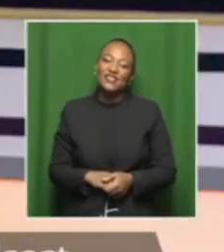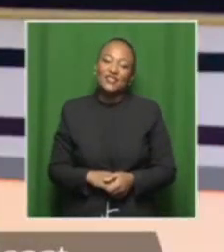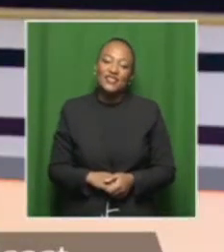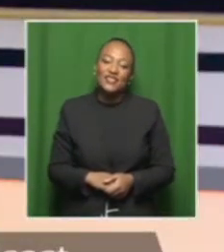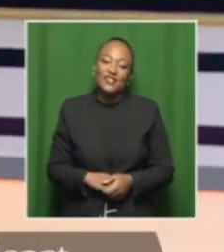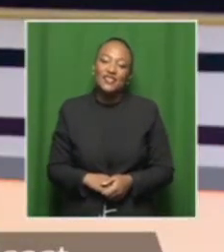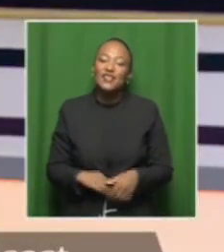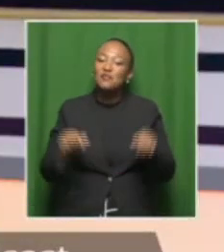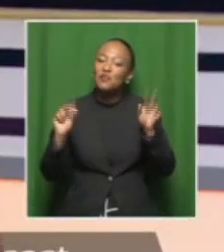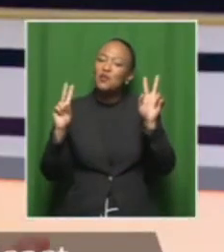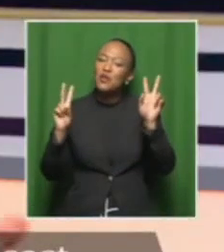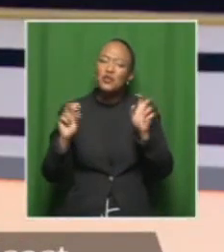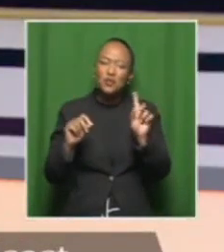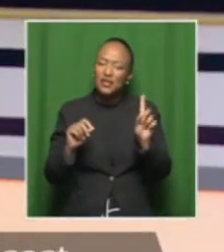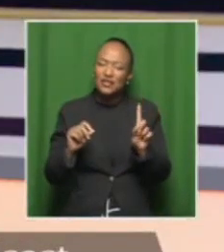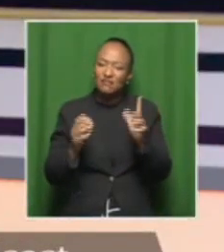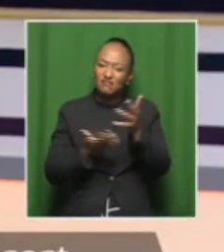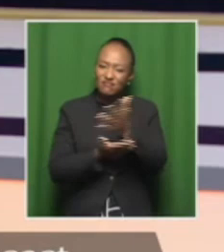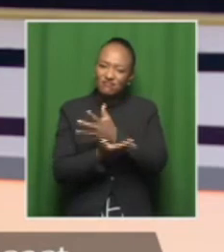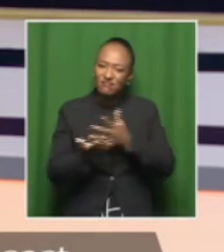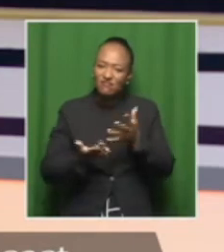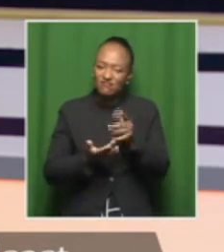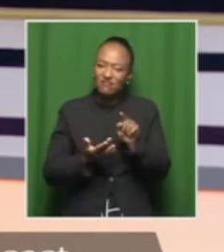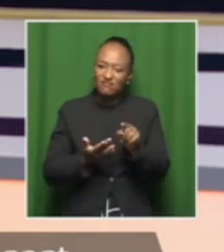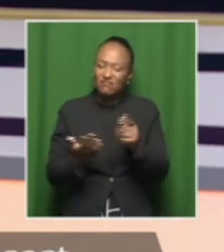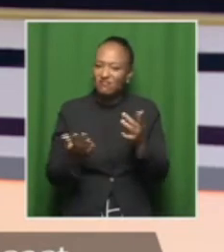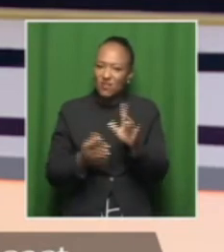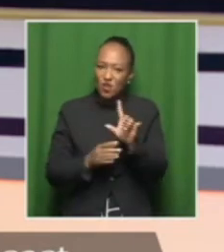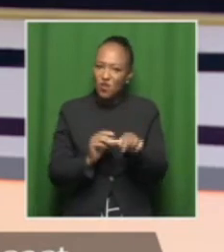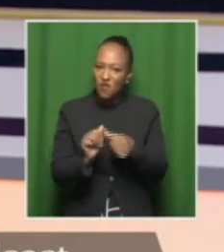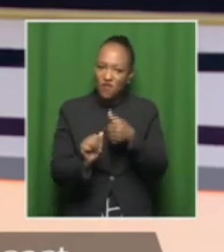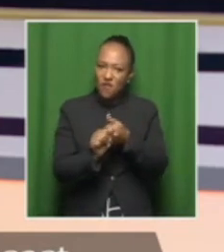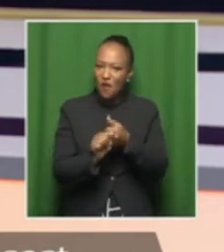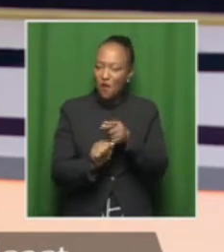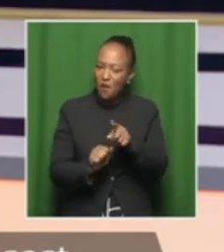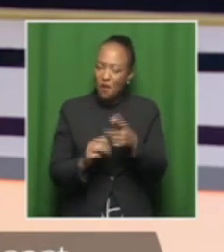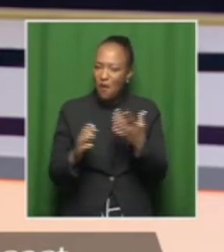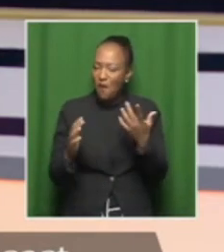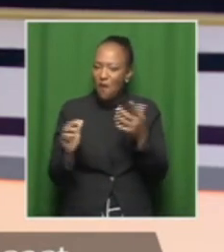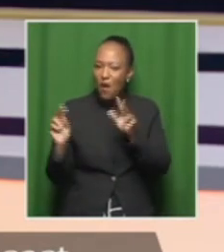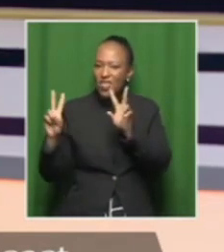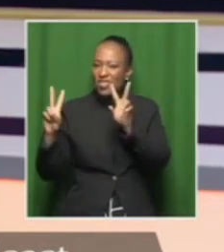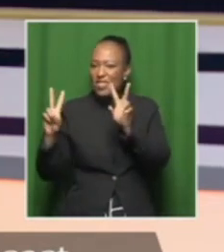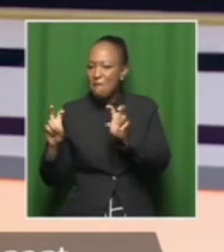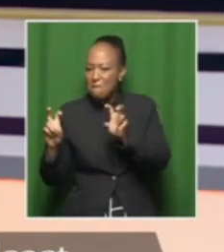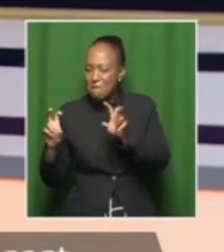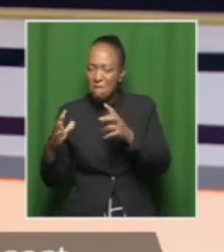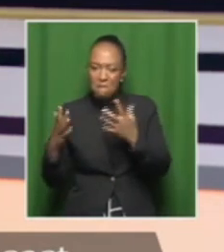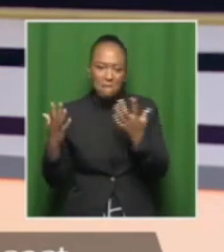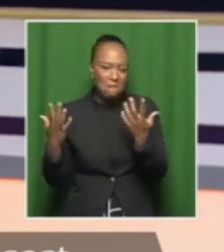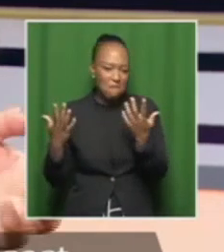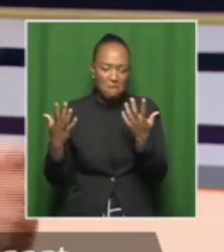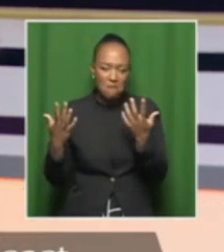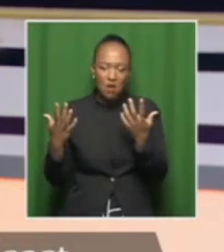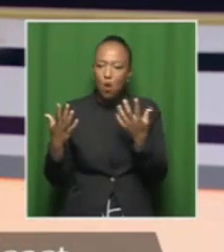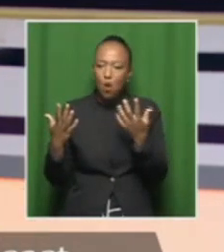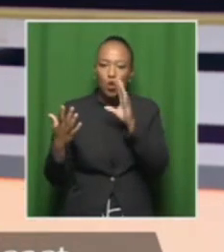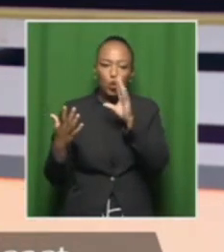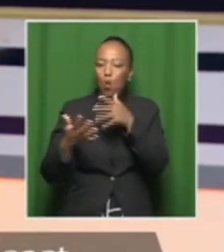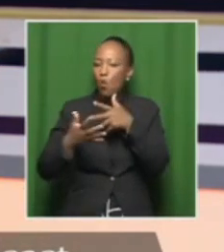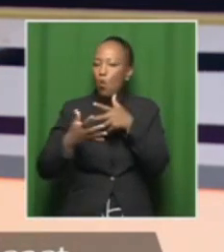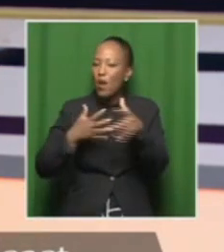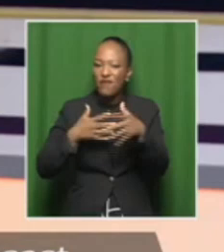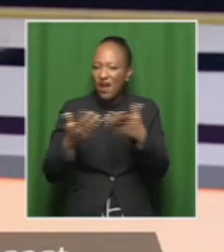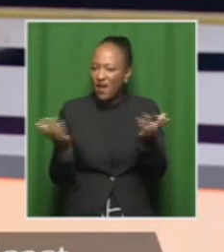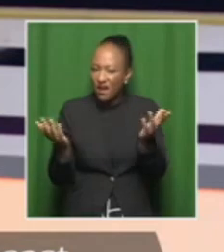delve in? And what is it that you talk about? Do you follow a particular trend or theme, or you just talk about whatever that comes to your